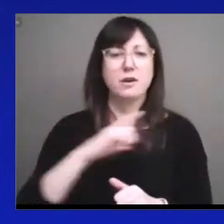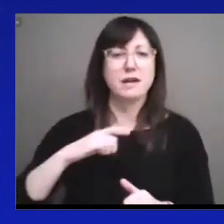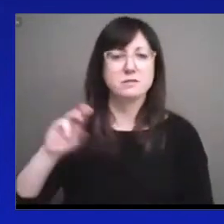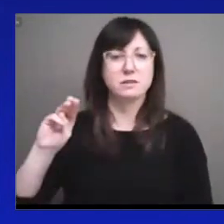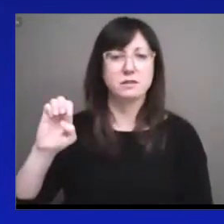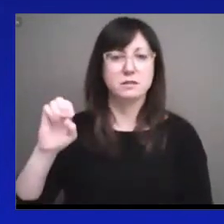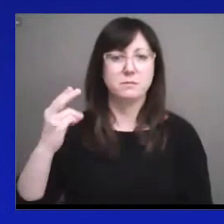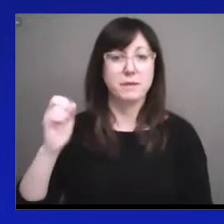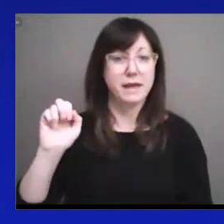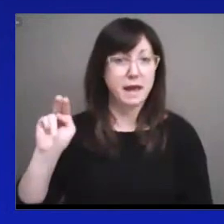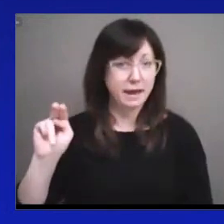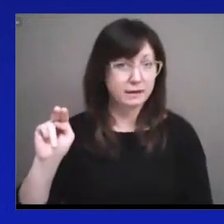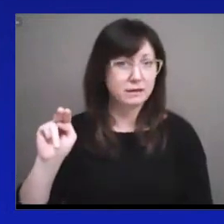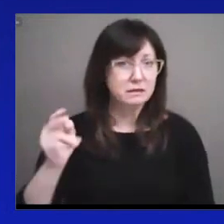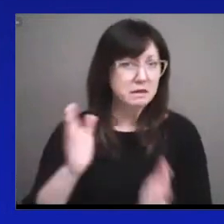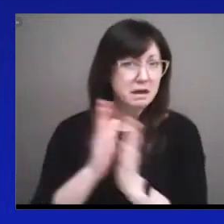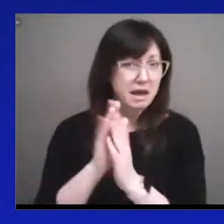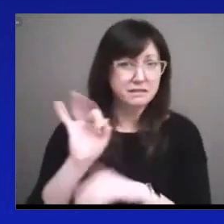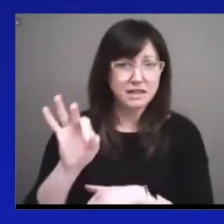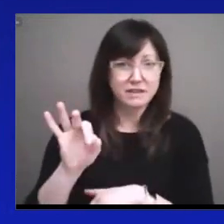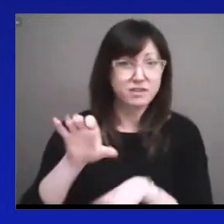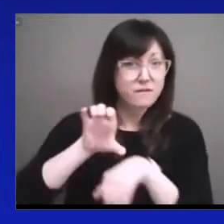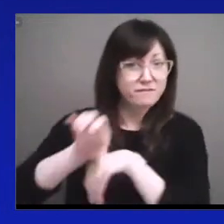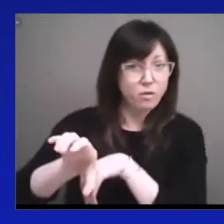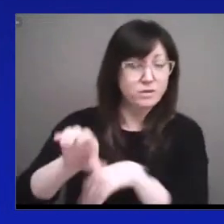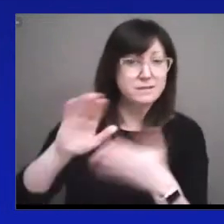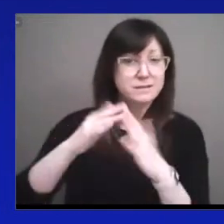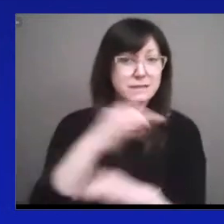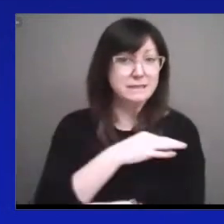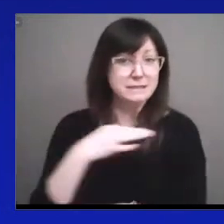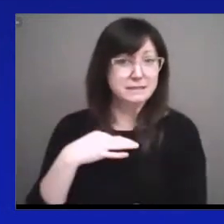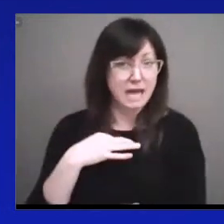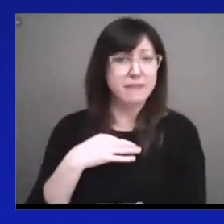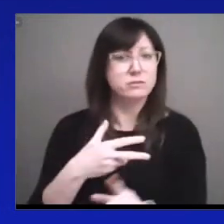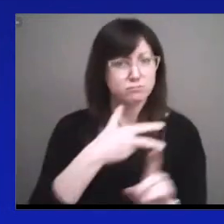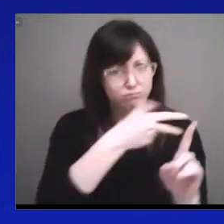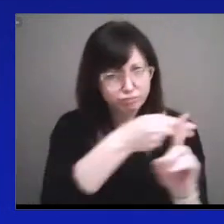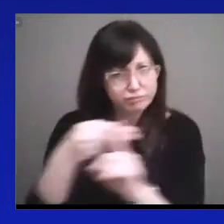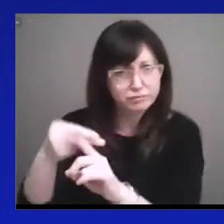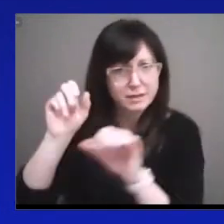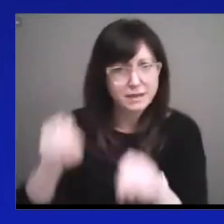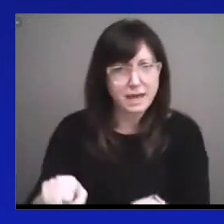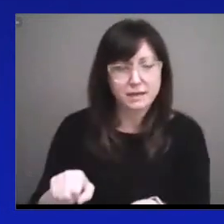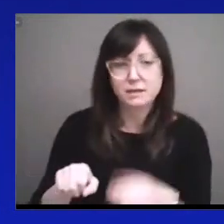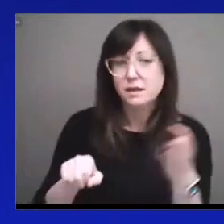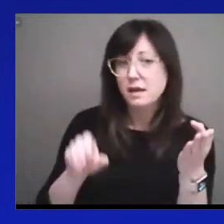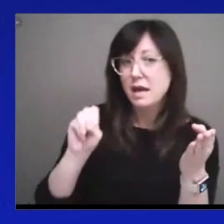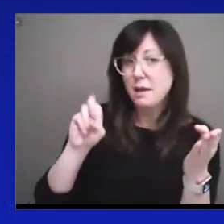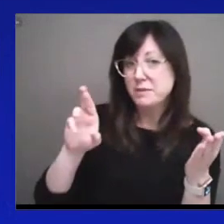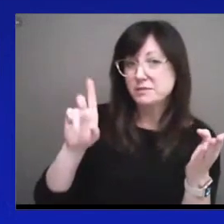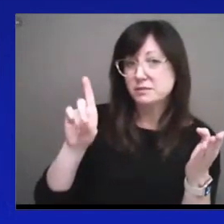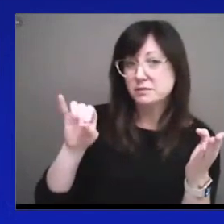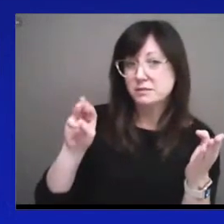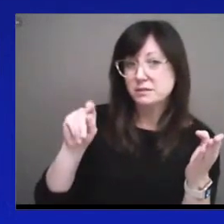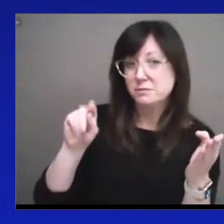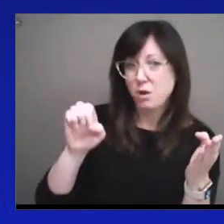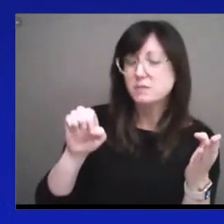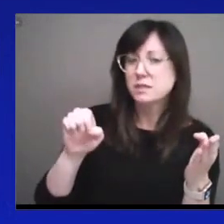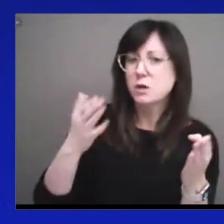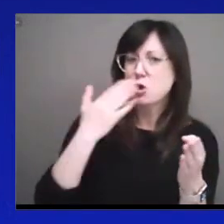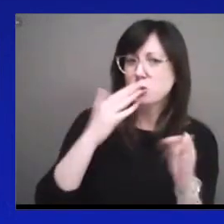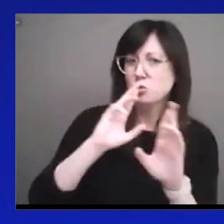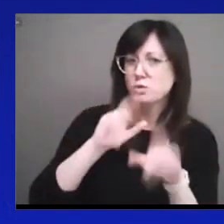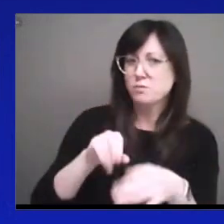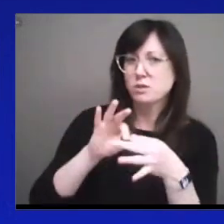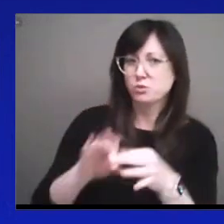about whether you can force city workers or others to get vaccinated. And Mr. DeMonte, you gave a very good response about the charter issues there and so